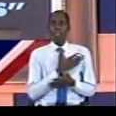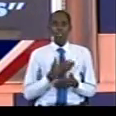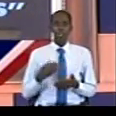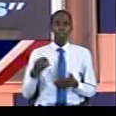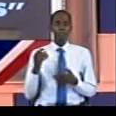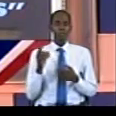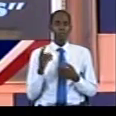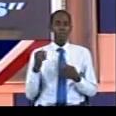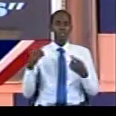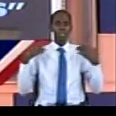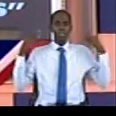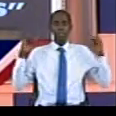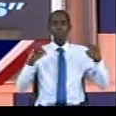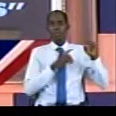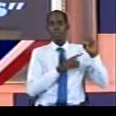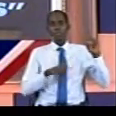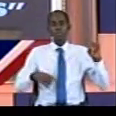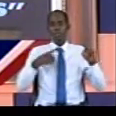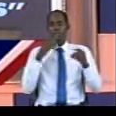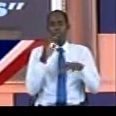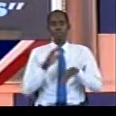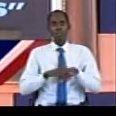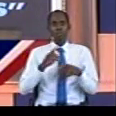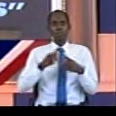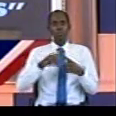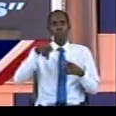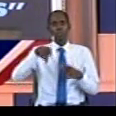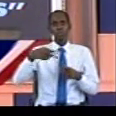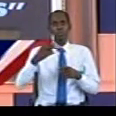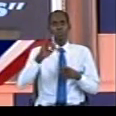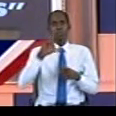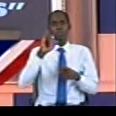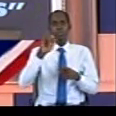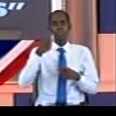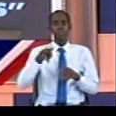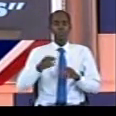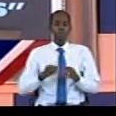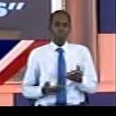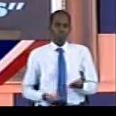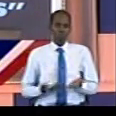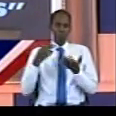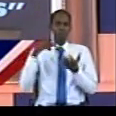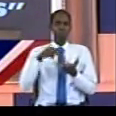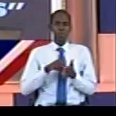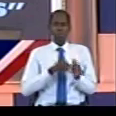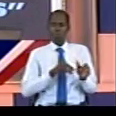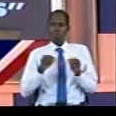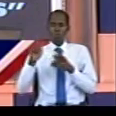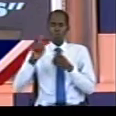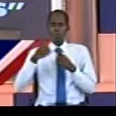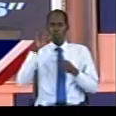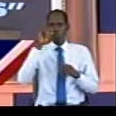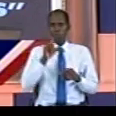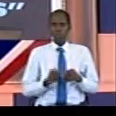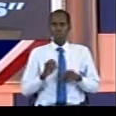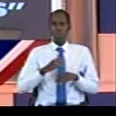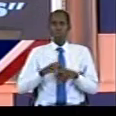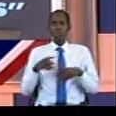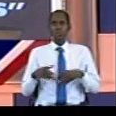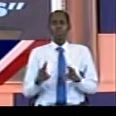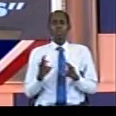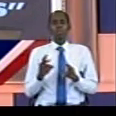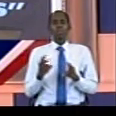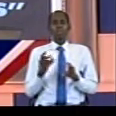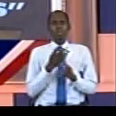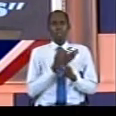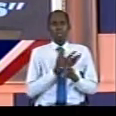Lord spake unto Philip, saying, arise and go toward the south unto the way that goeth down from Jerusalem